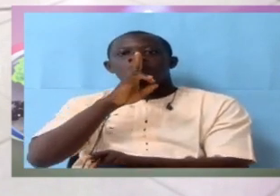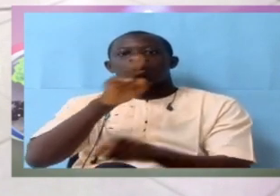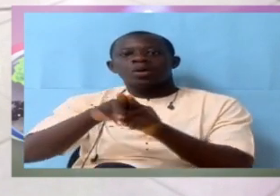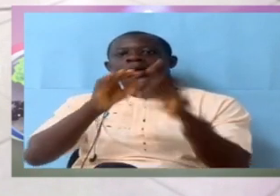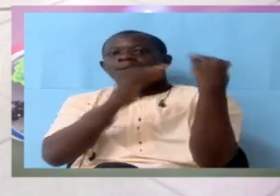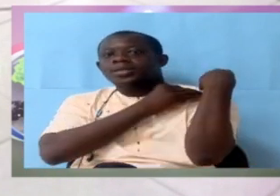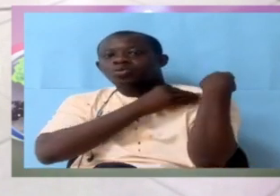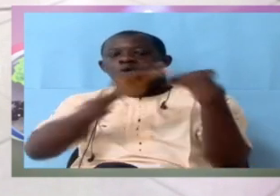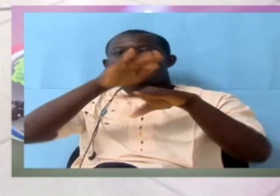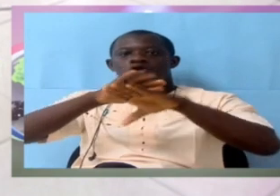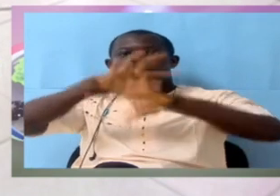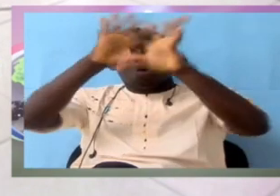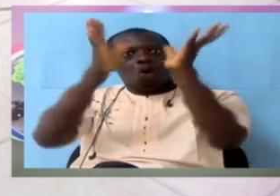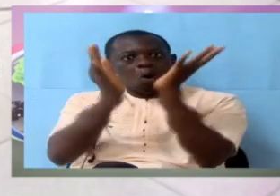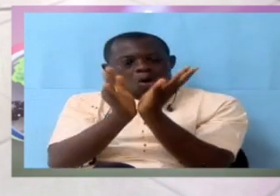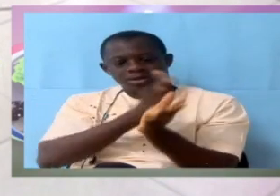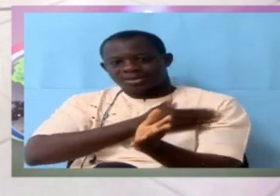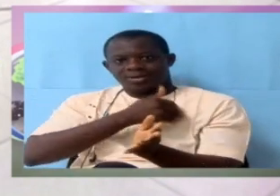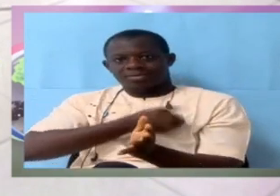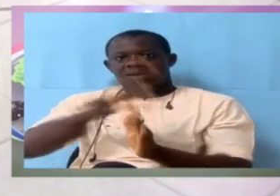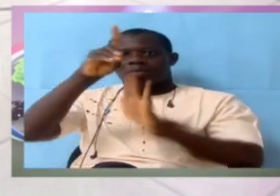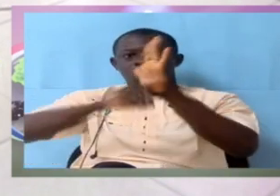in charge of the whole treatment program at the time.